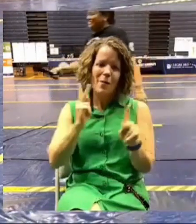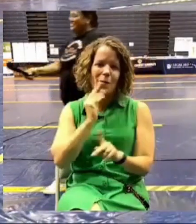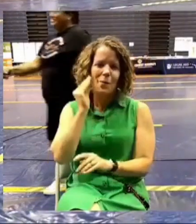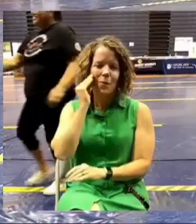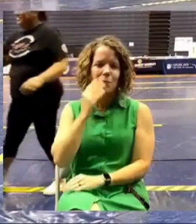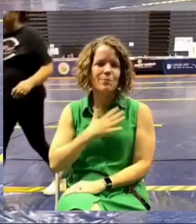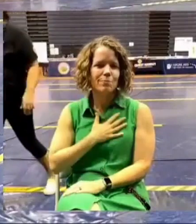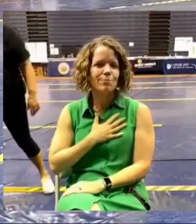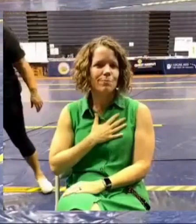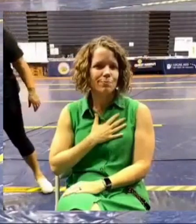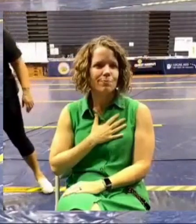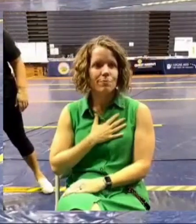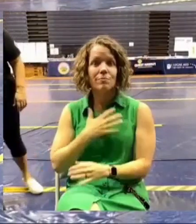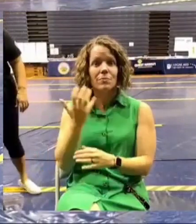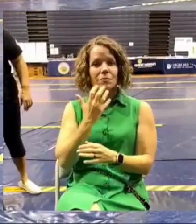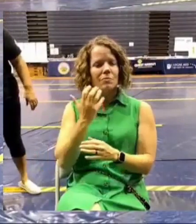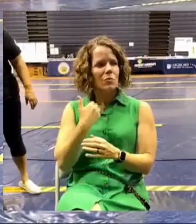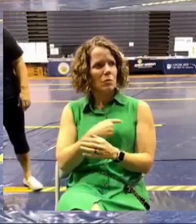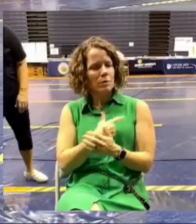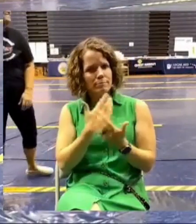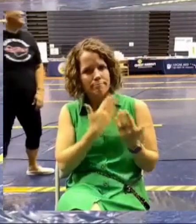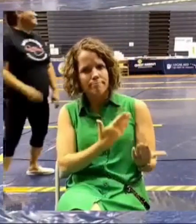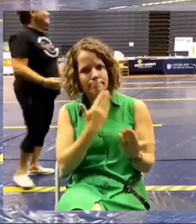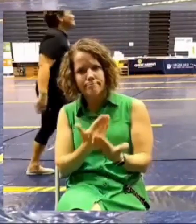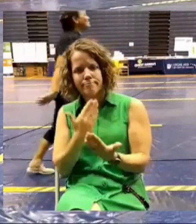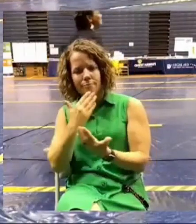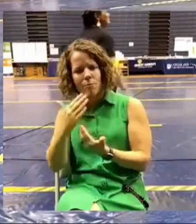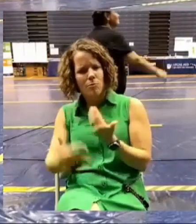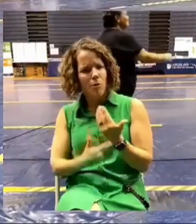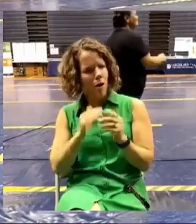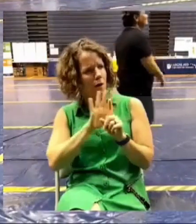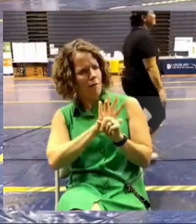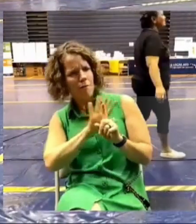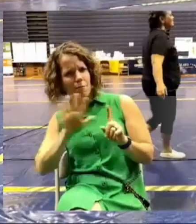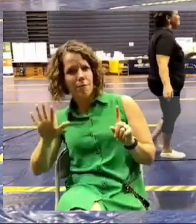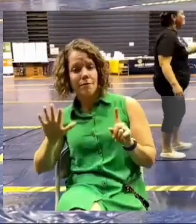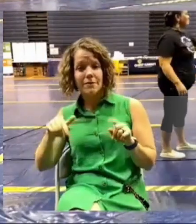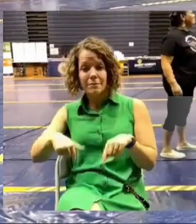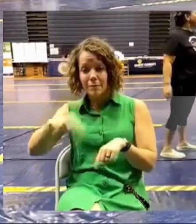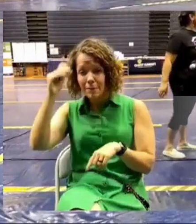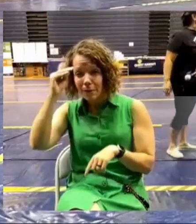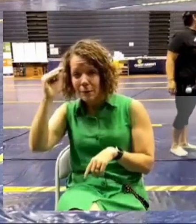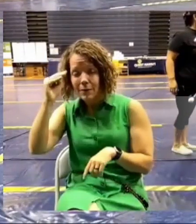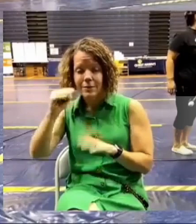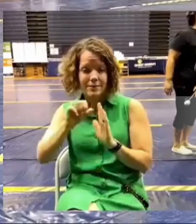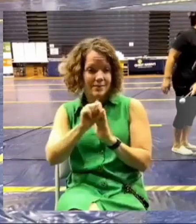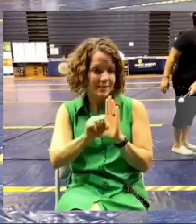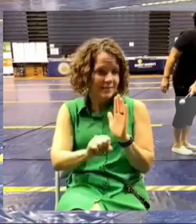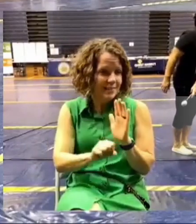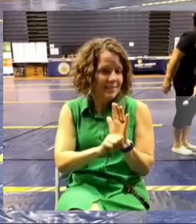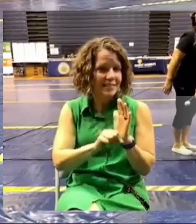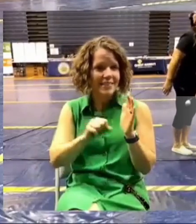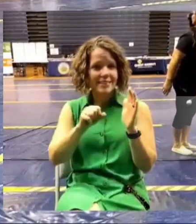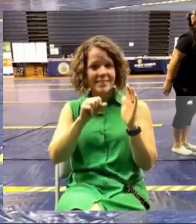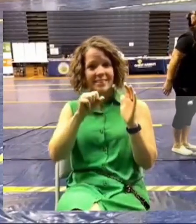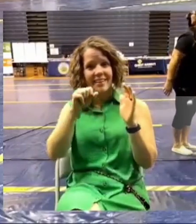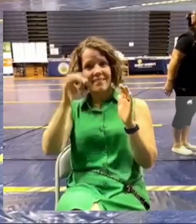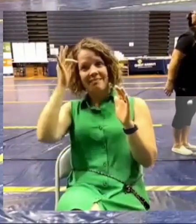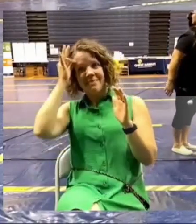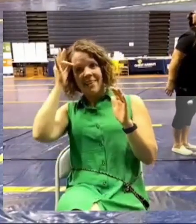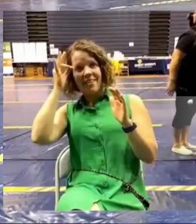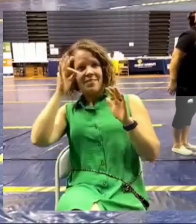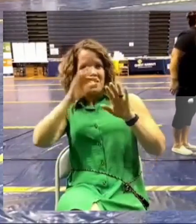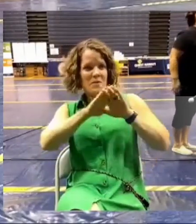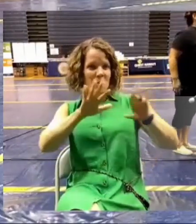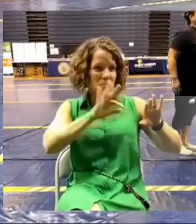FEMA, agency, the red box. Army Corps, we have our county directors, members of the mayor's cabinet here, and of course,